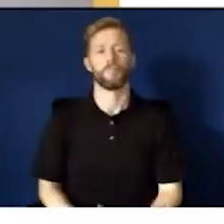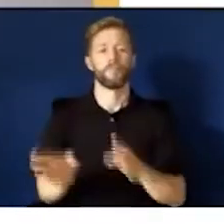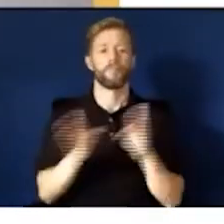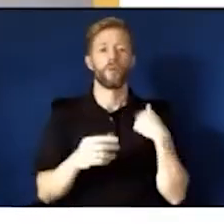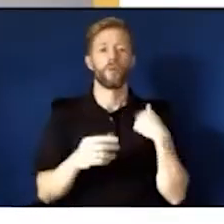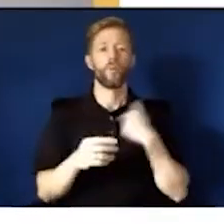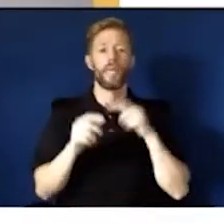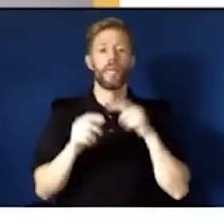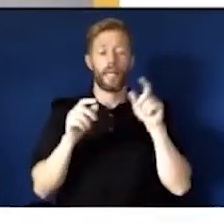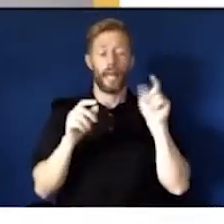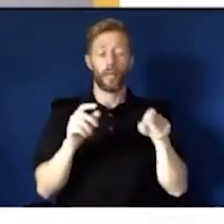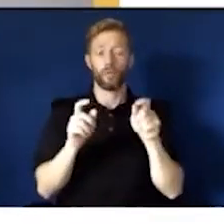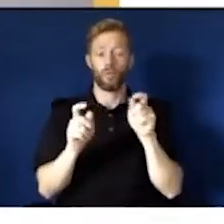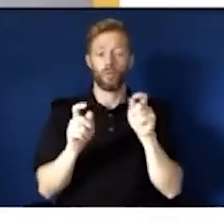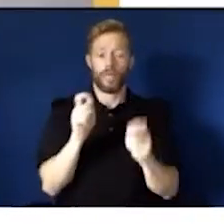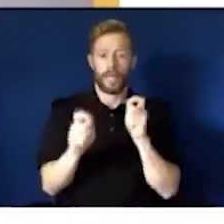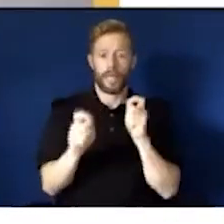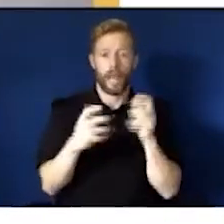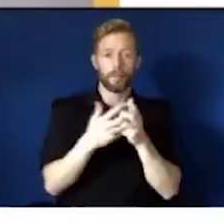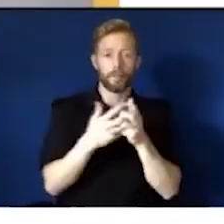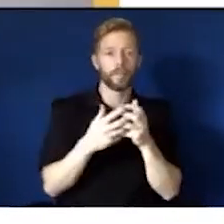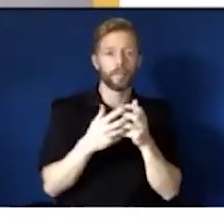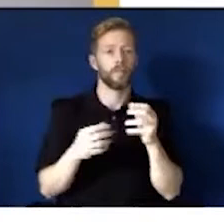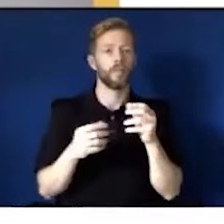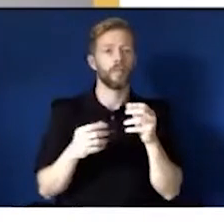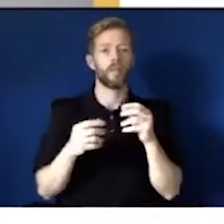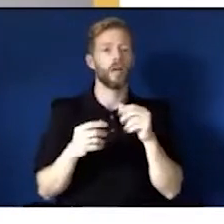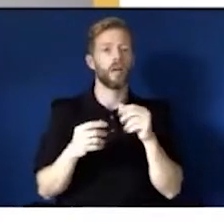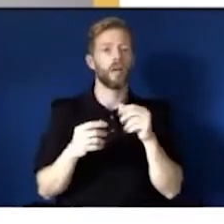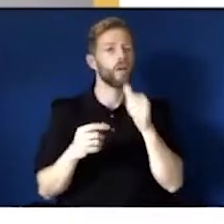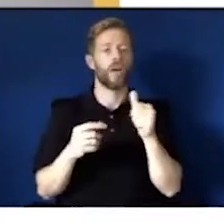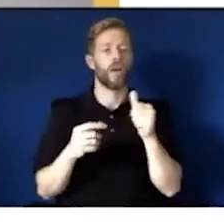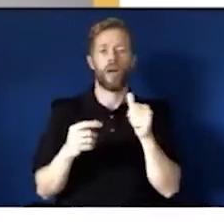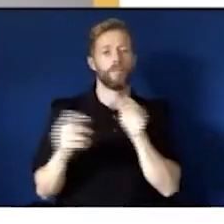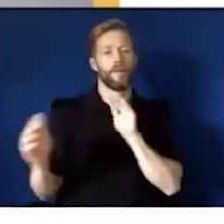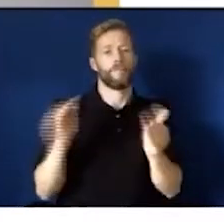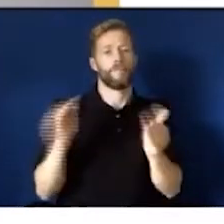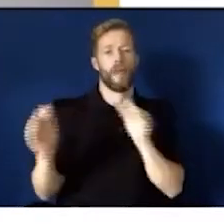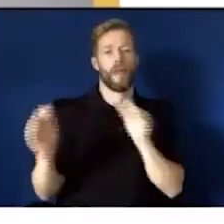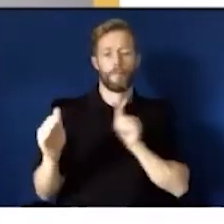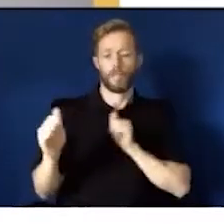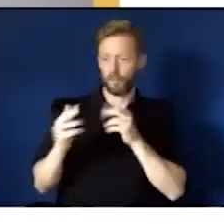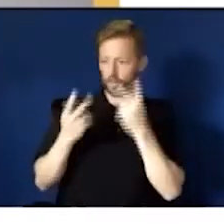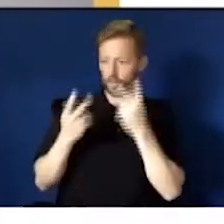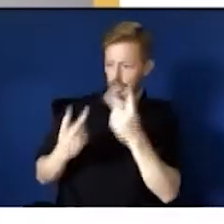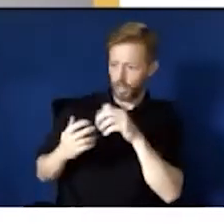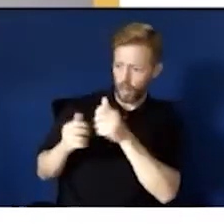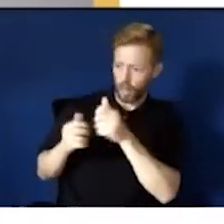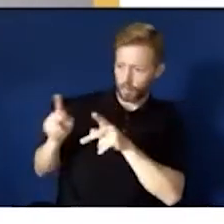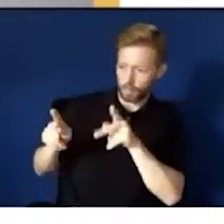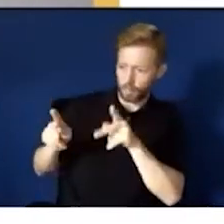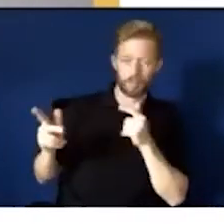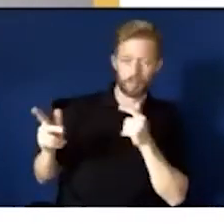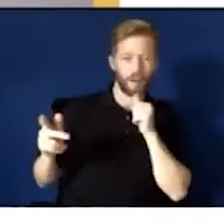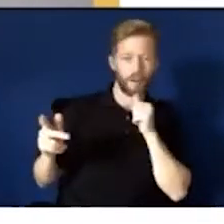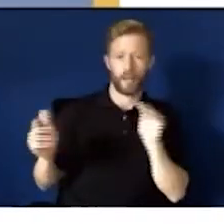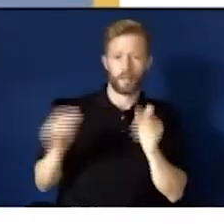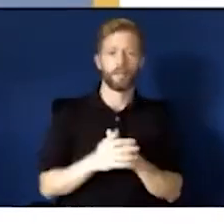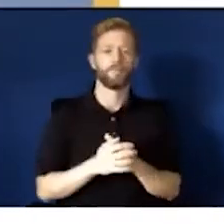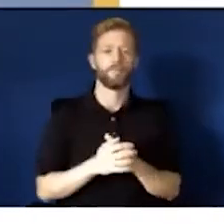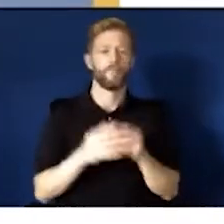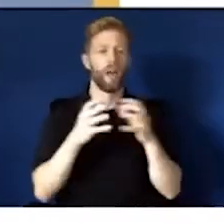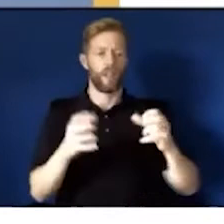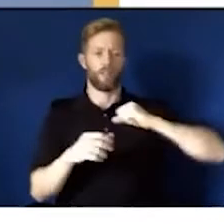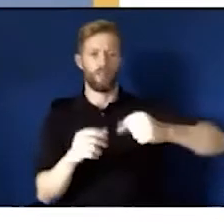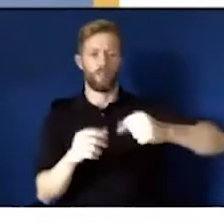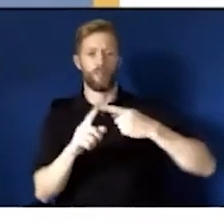how to adapt and how to not compare myself to how other people are doing. I got a